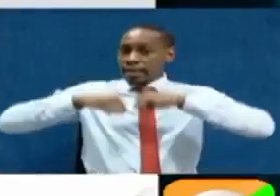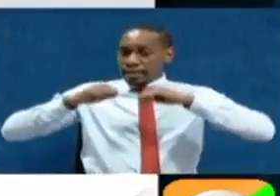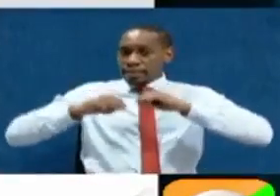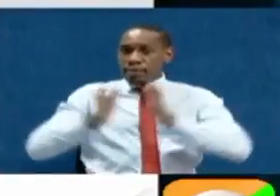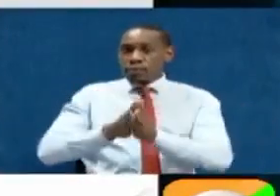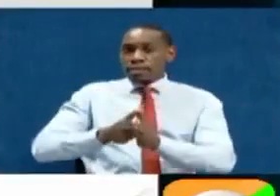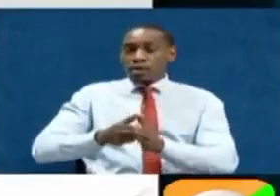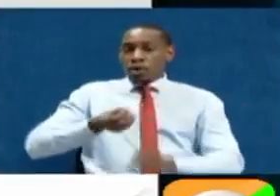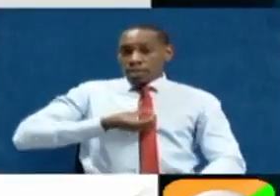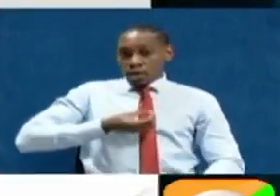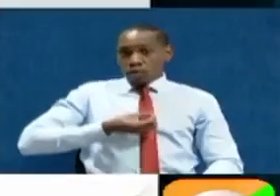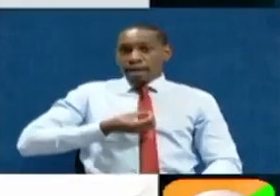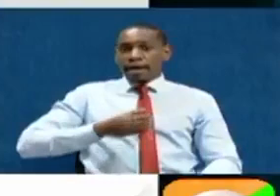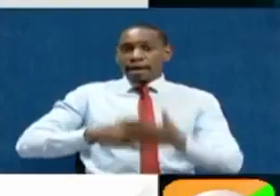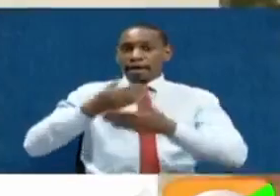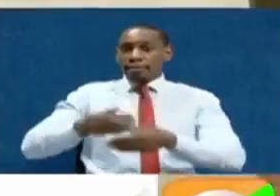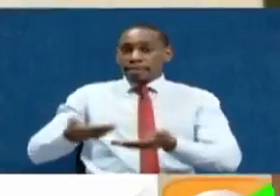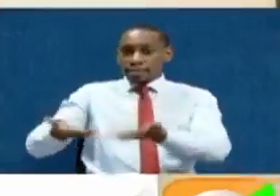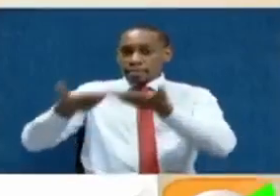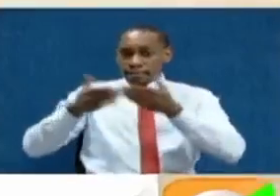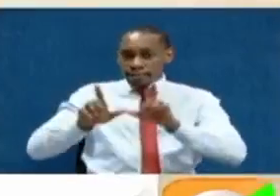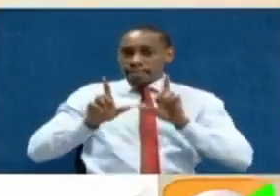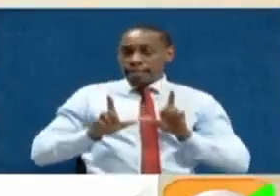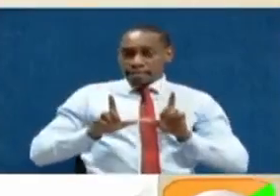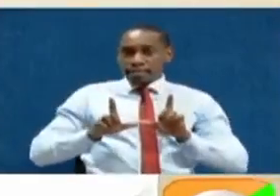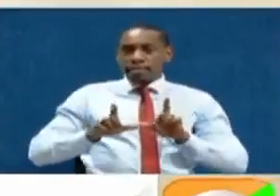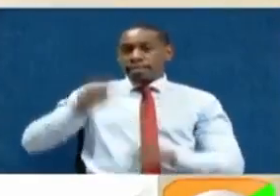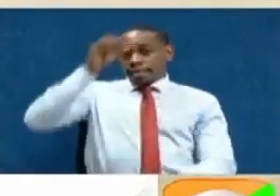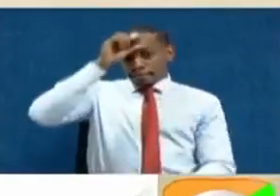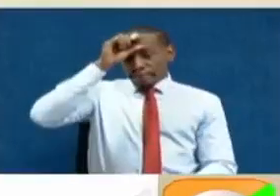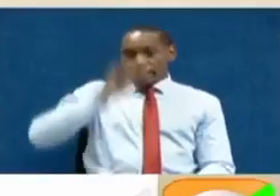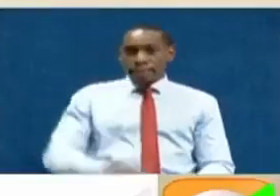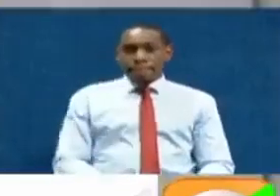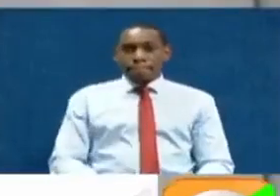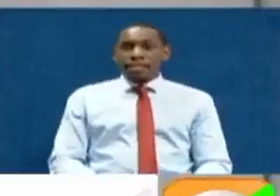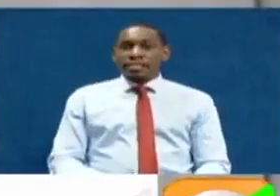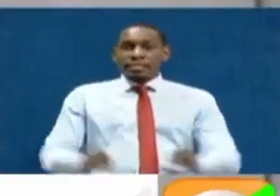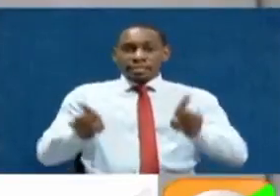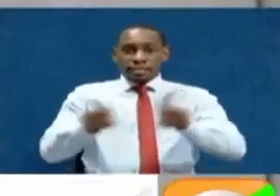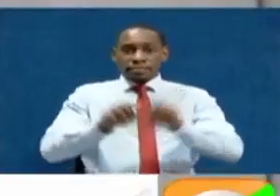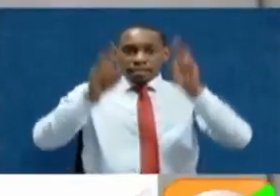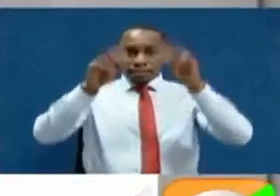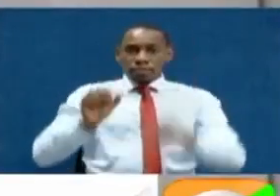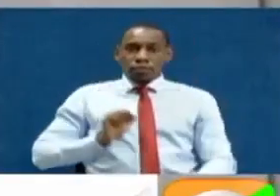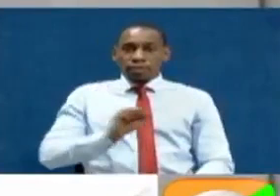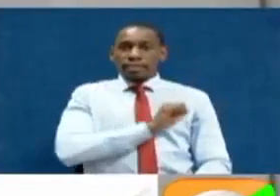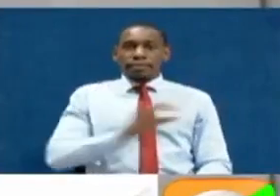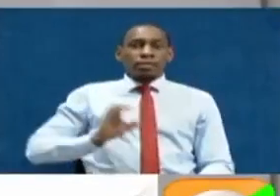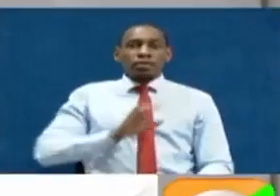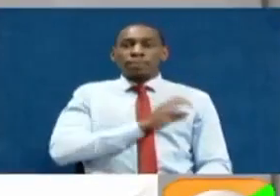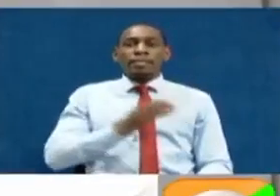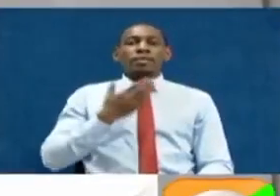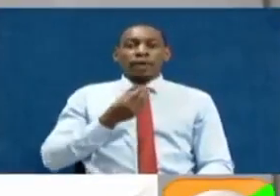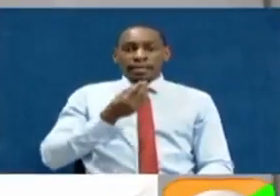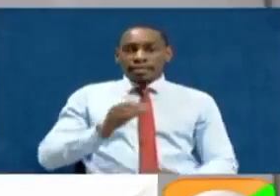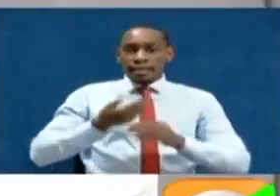agreements with the occupants after they have surrendered the titles to the government. Among issues the Senate committee wanted addressed